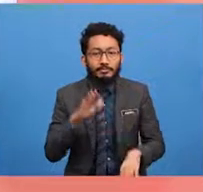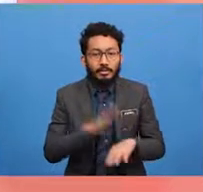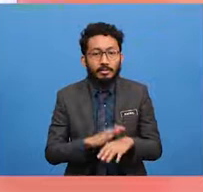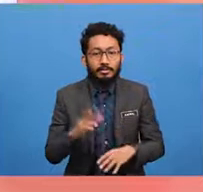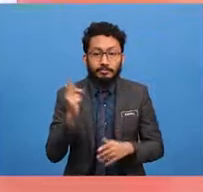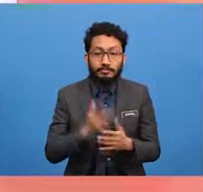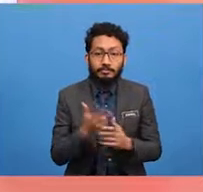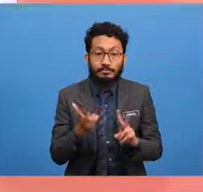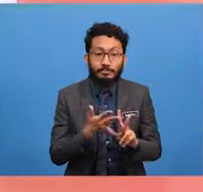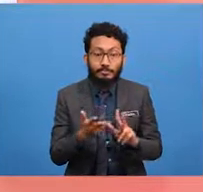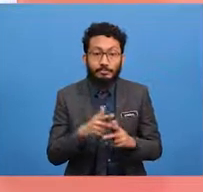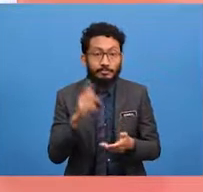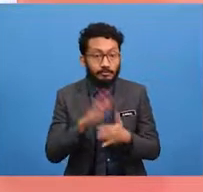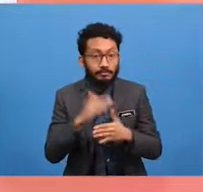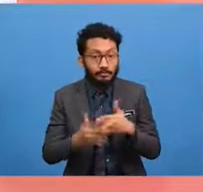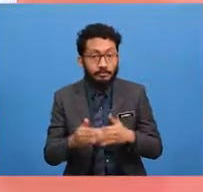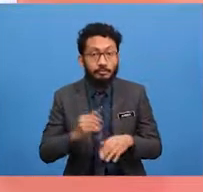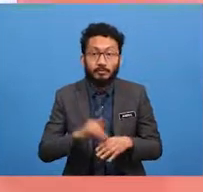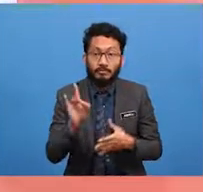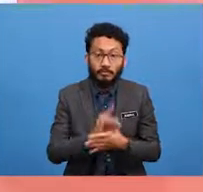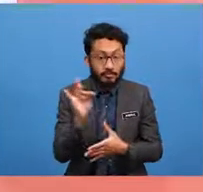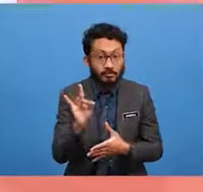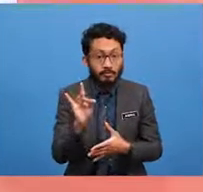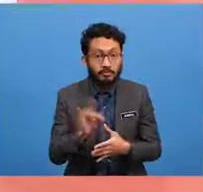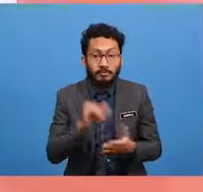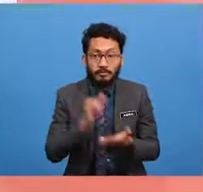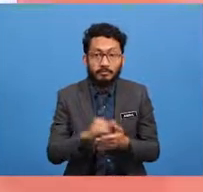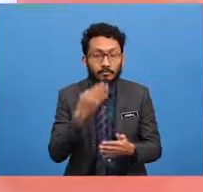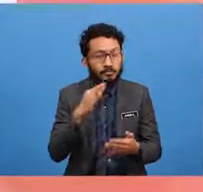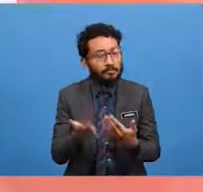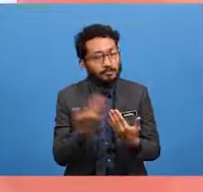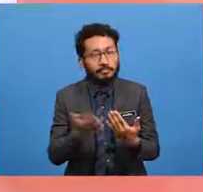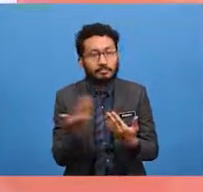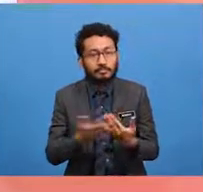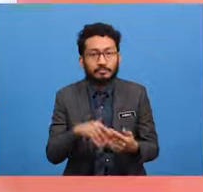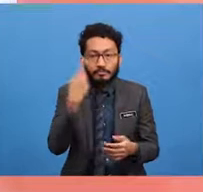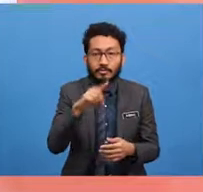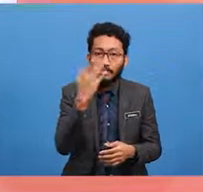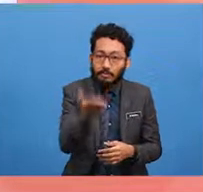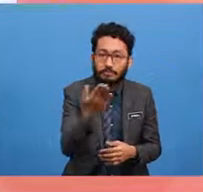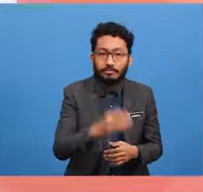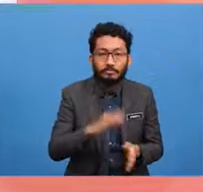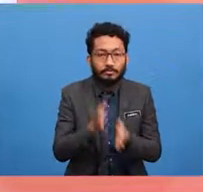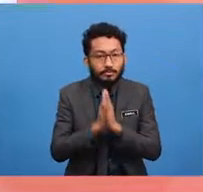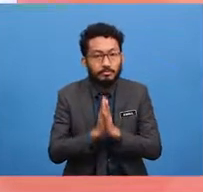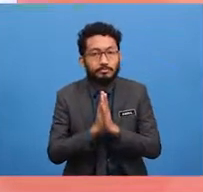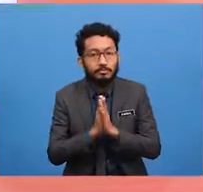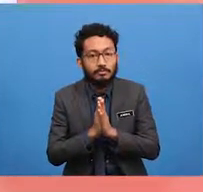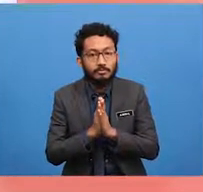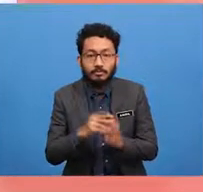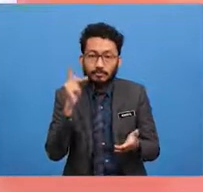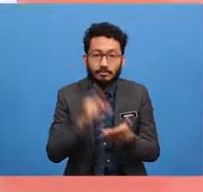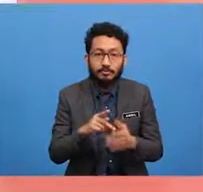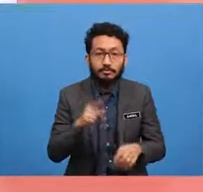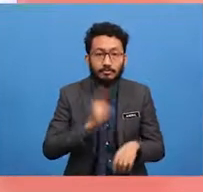in August. Would that be convenient for you? He's asking whether it's a suitable time